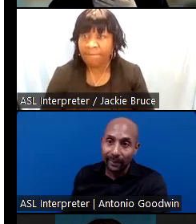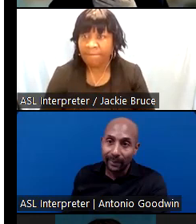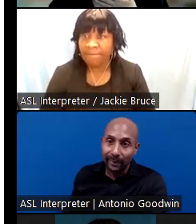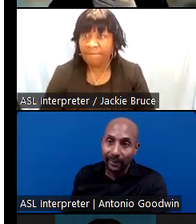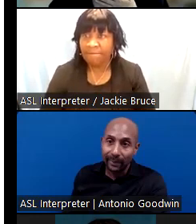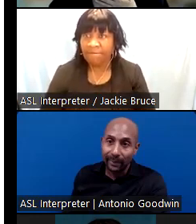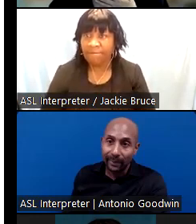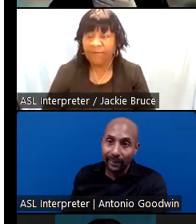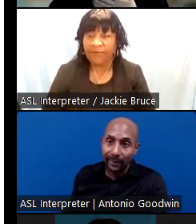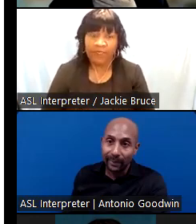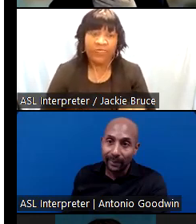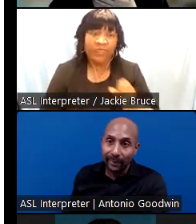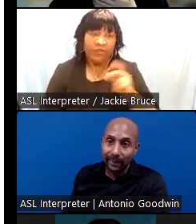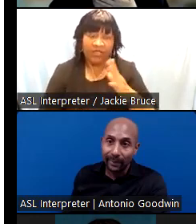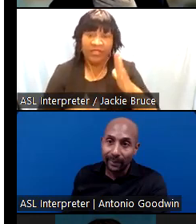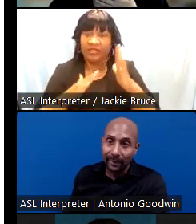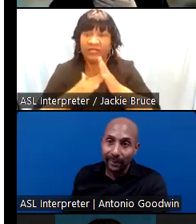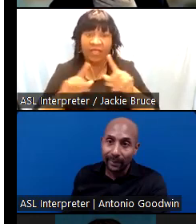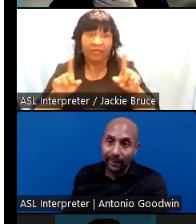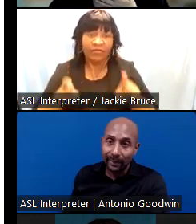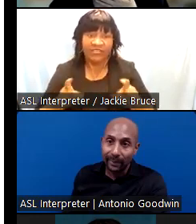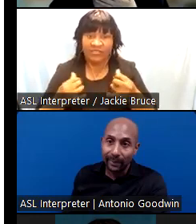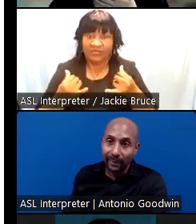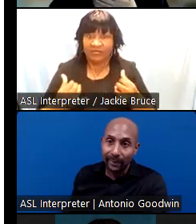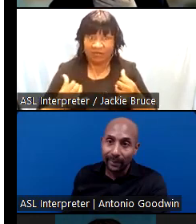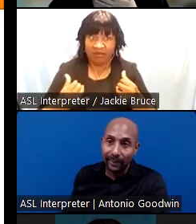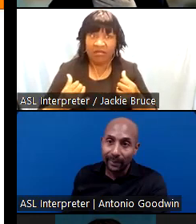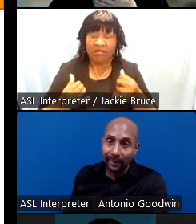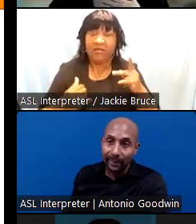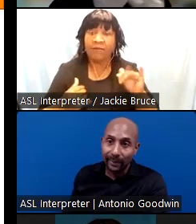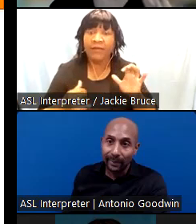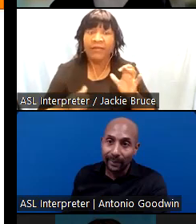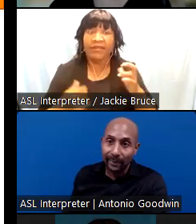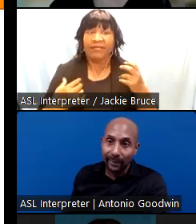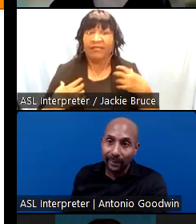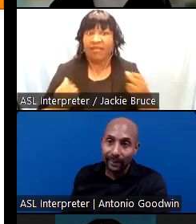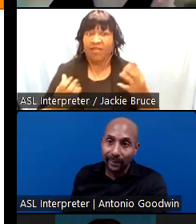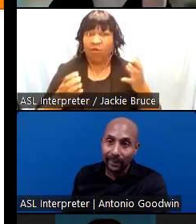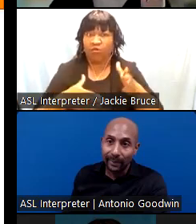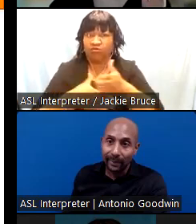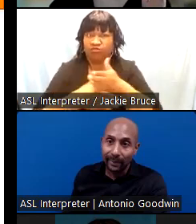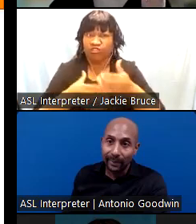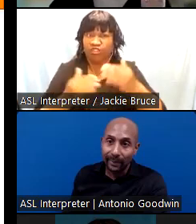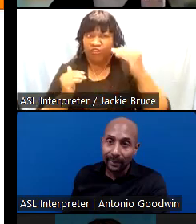All right, so some of the top questions we're currently getting at Public Health, I thought we might want to share.